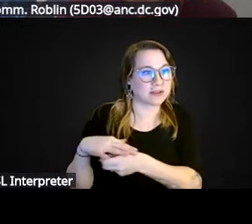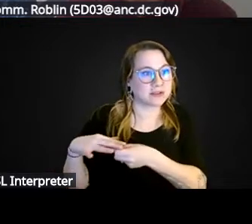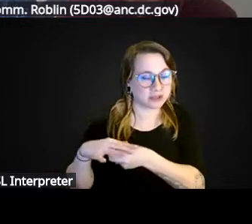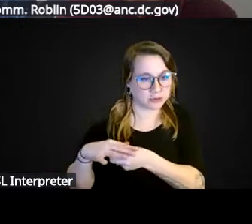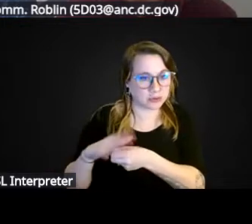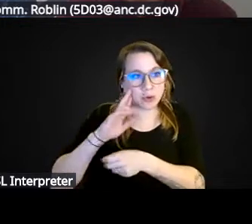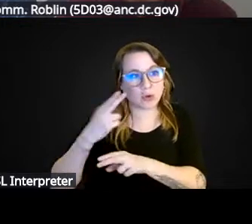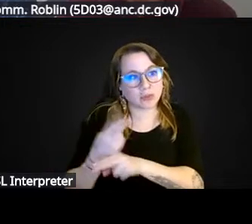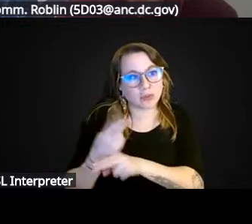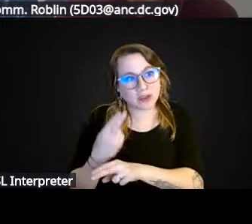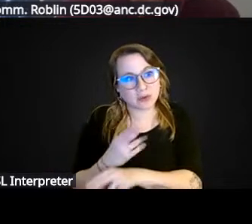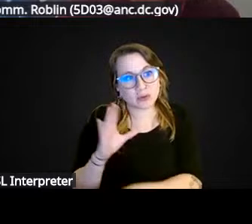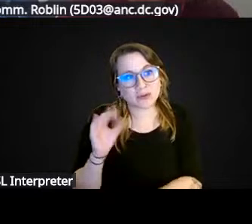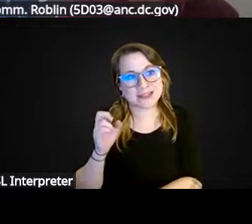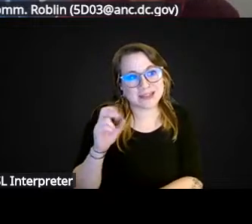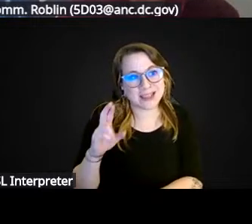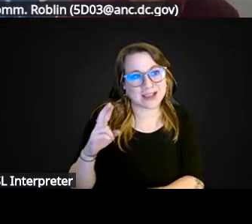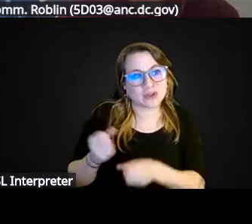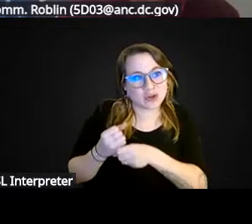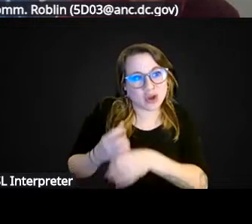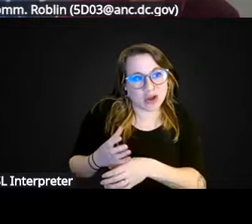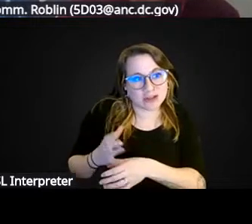use cancer-causing chemicals,